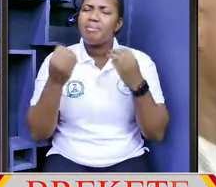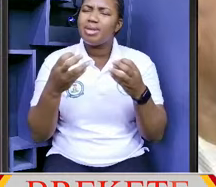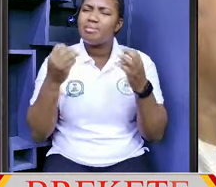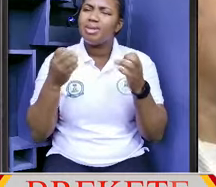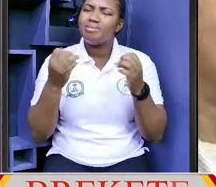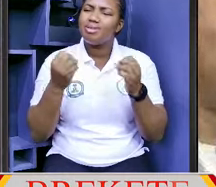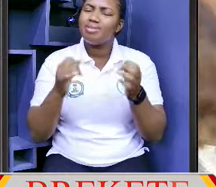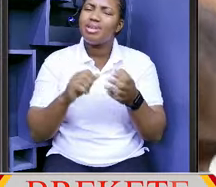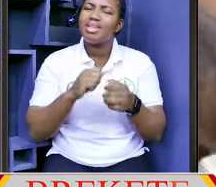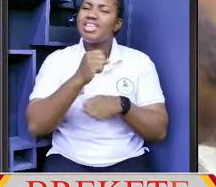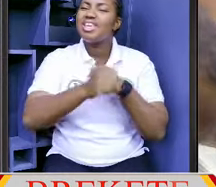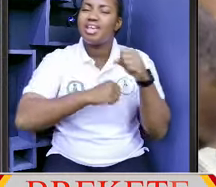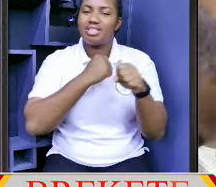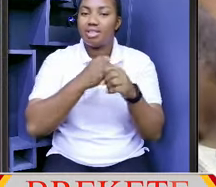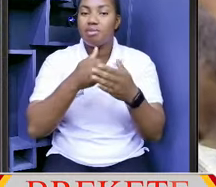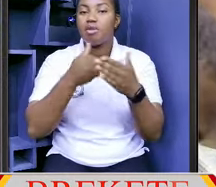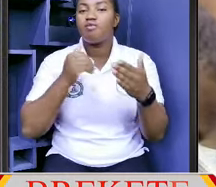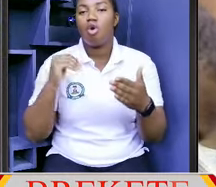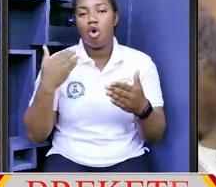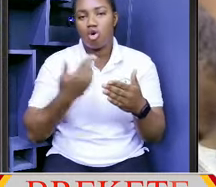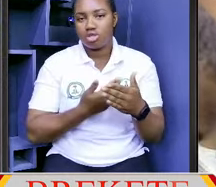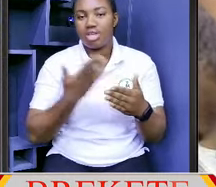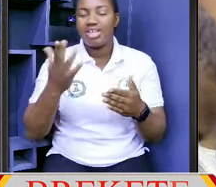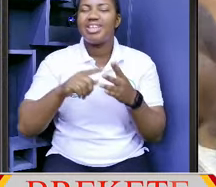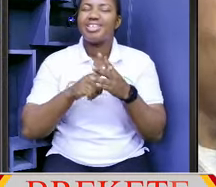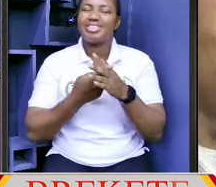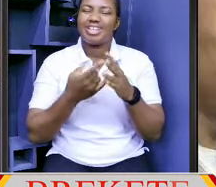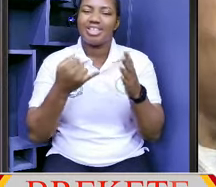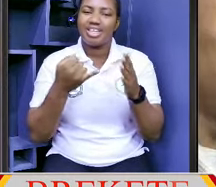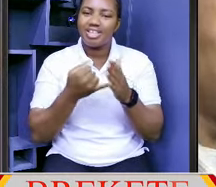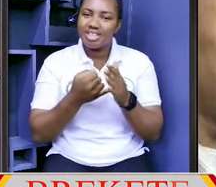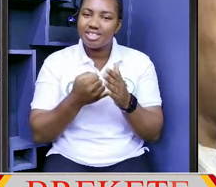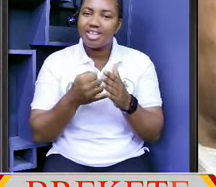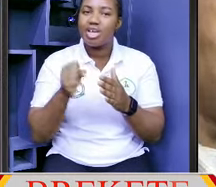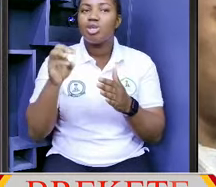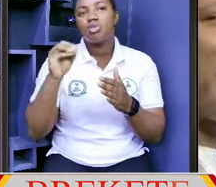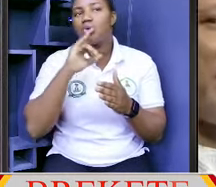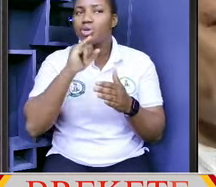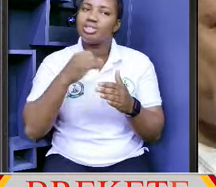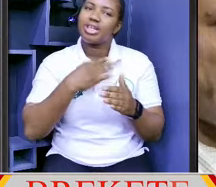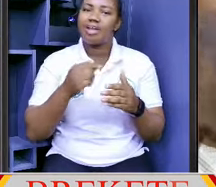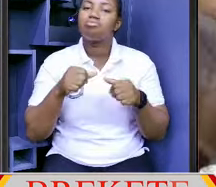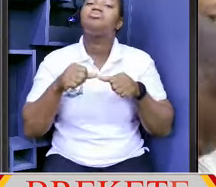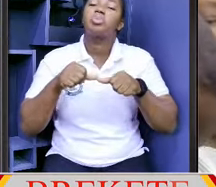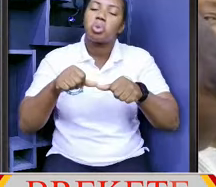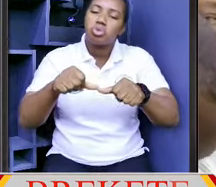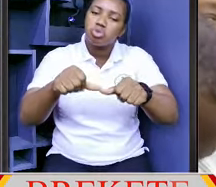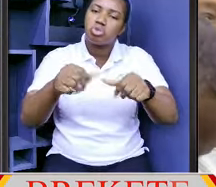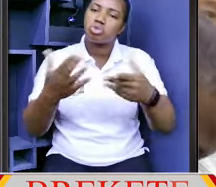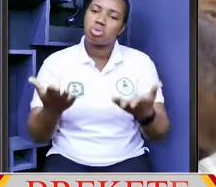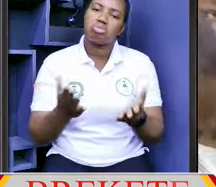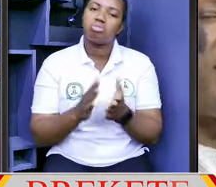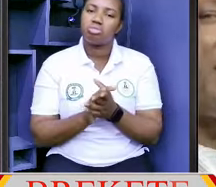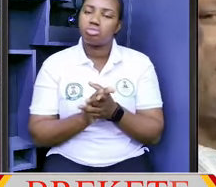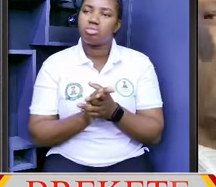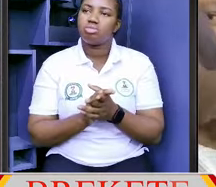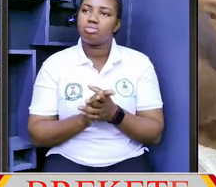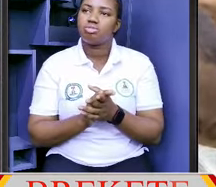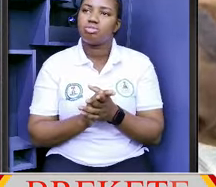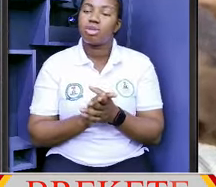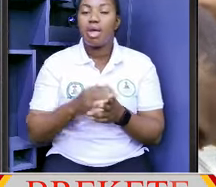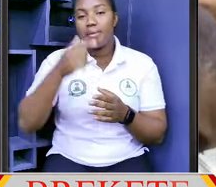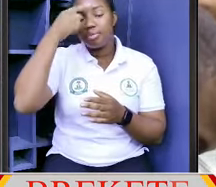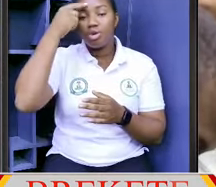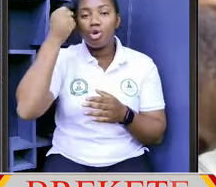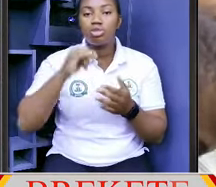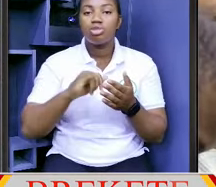many years before us, they started it. So it's like continuation. Uh-huh. Yes. Because